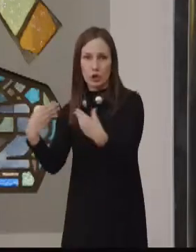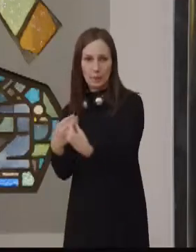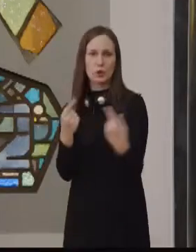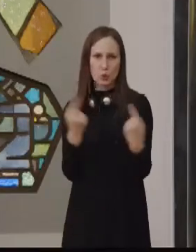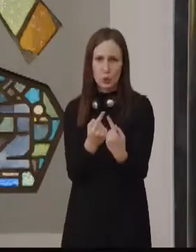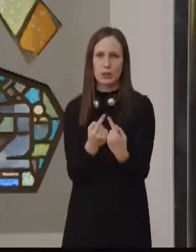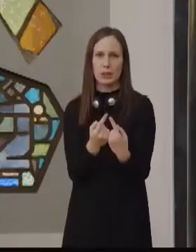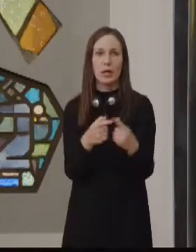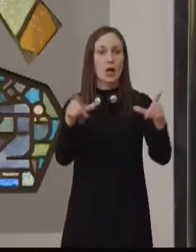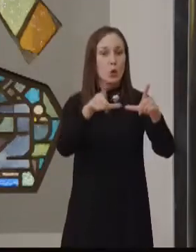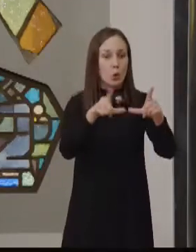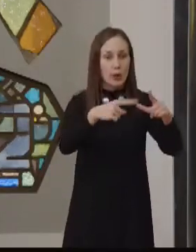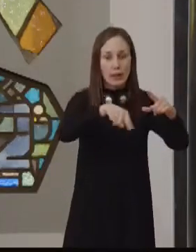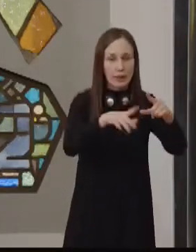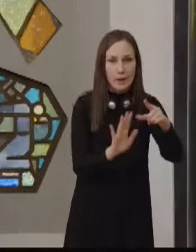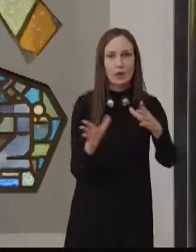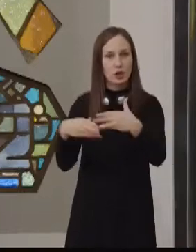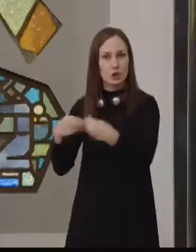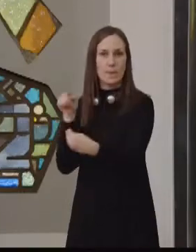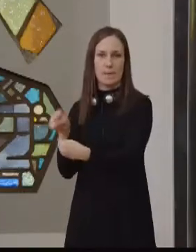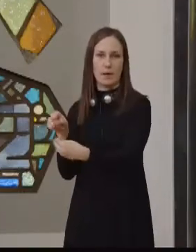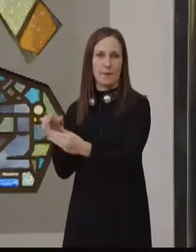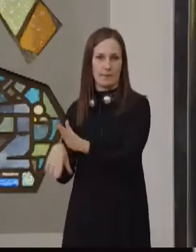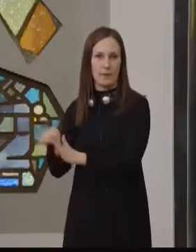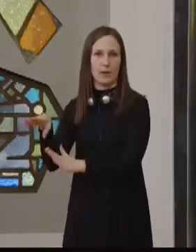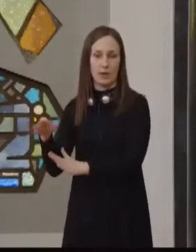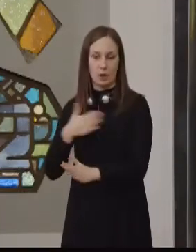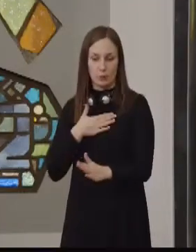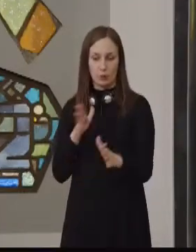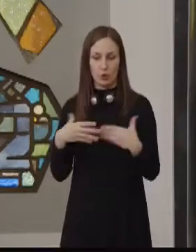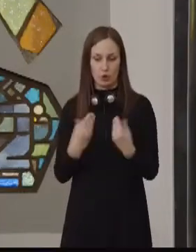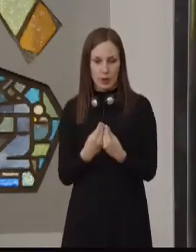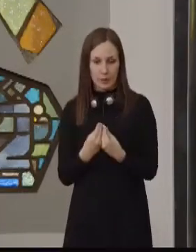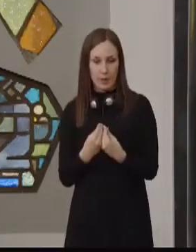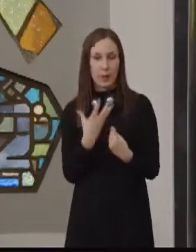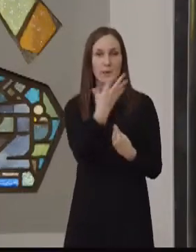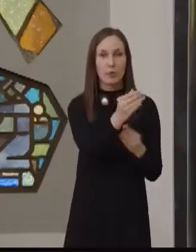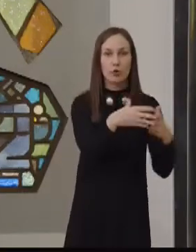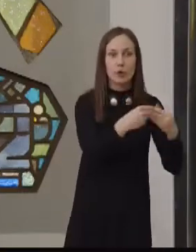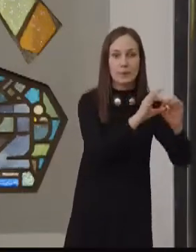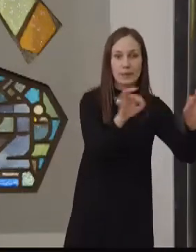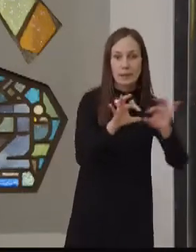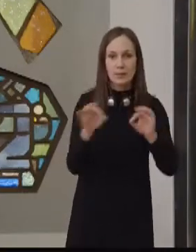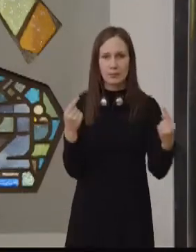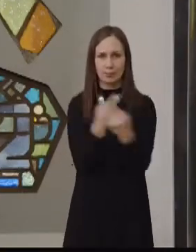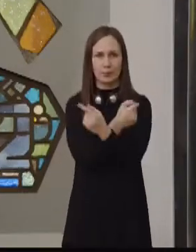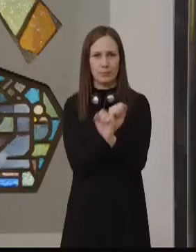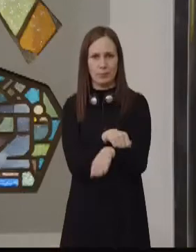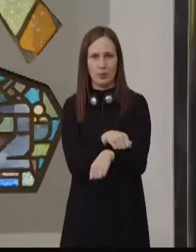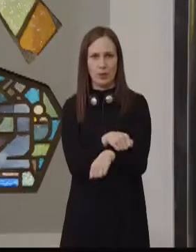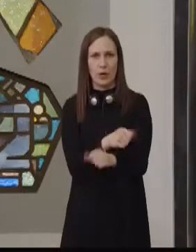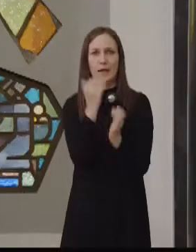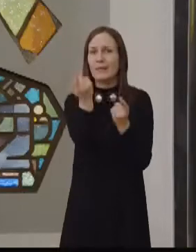I understand that my child growing up in a family of same-sex